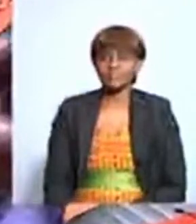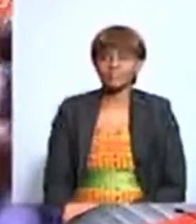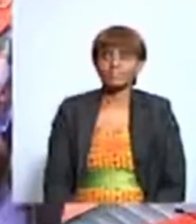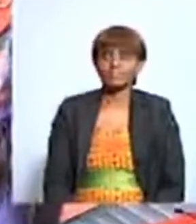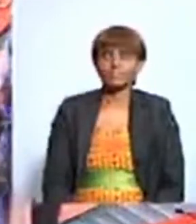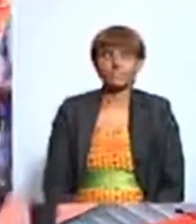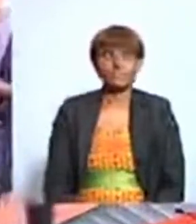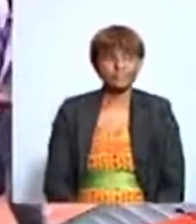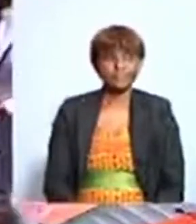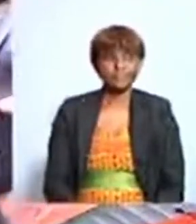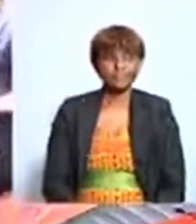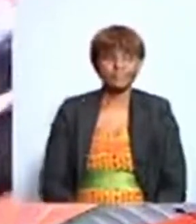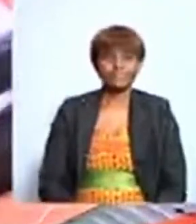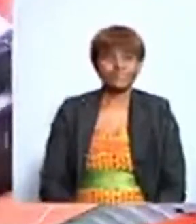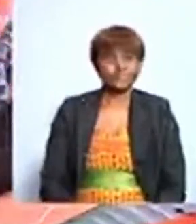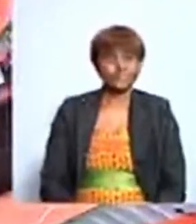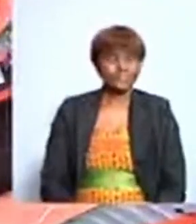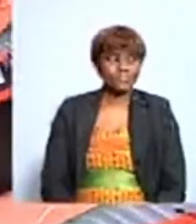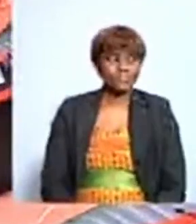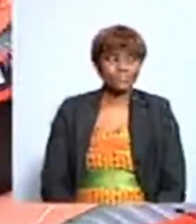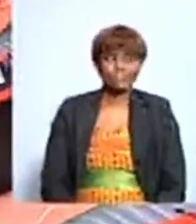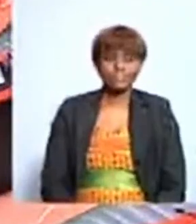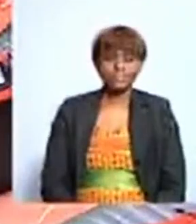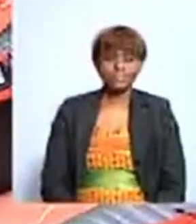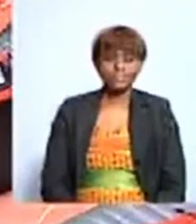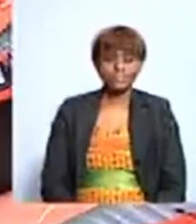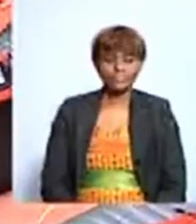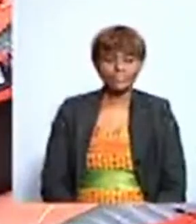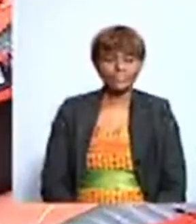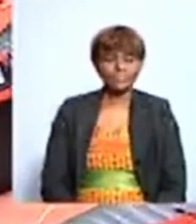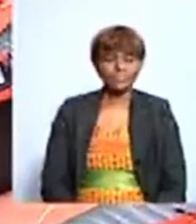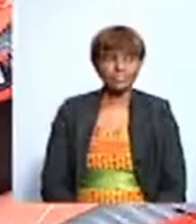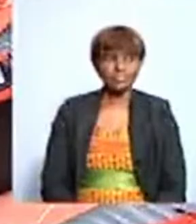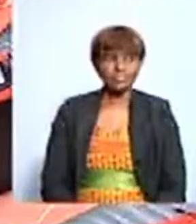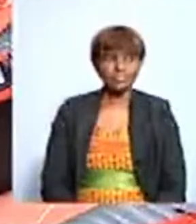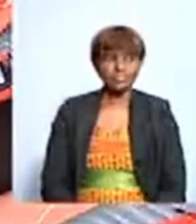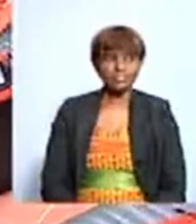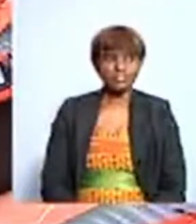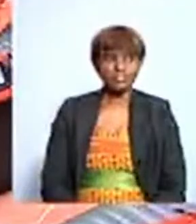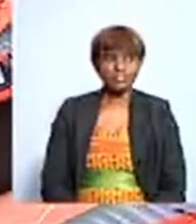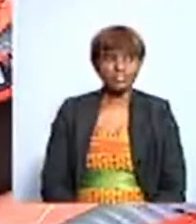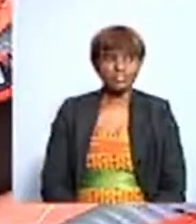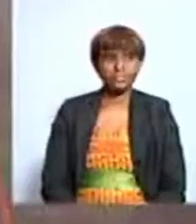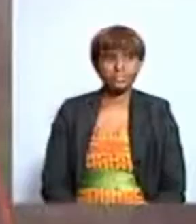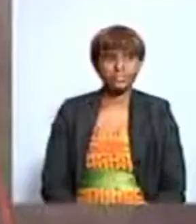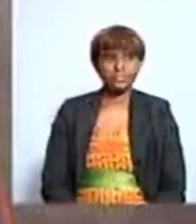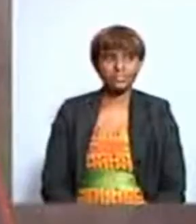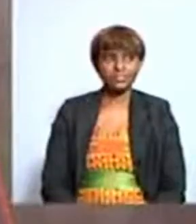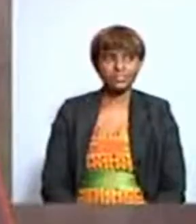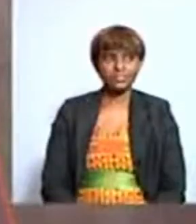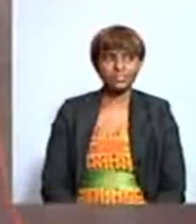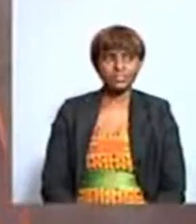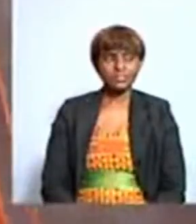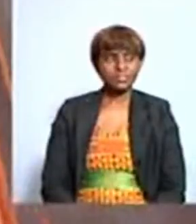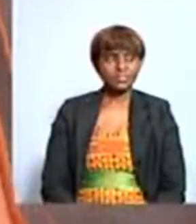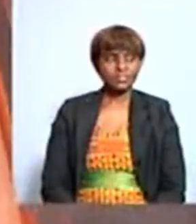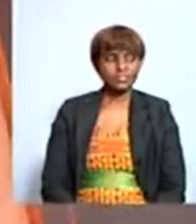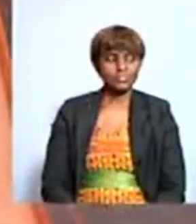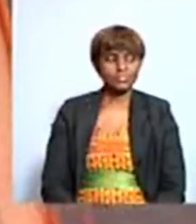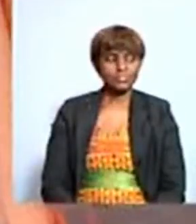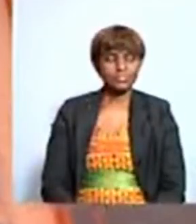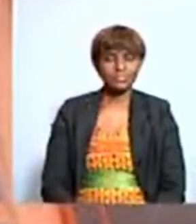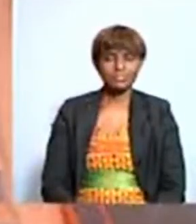make an announcement where she reminded the House on the announcement that she made on Thursday, 13th July